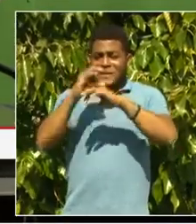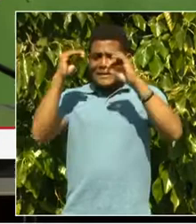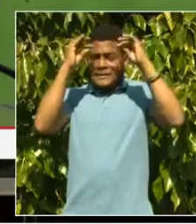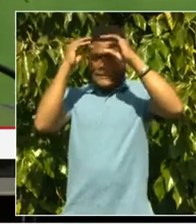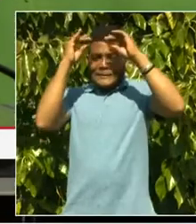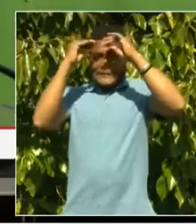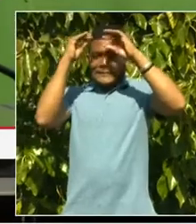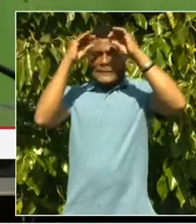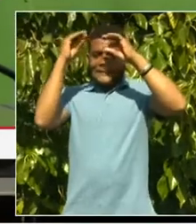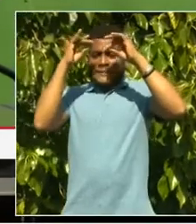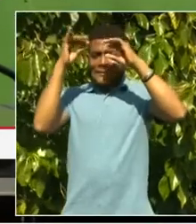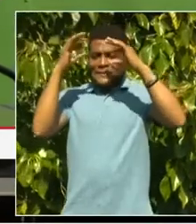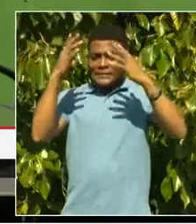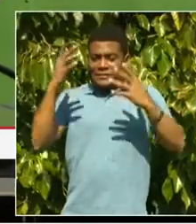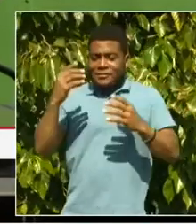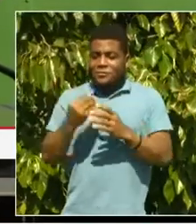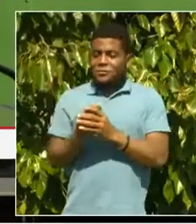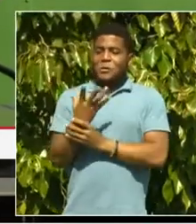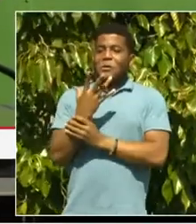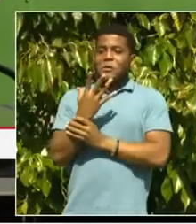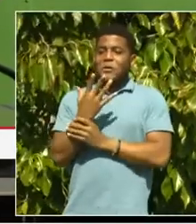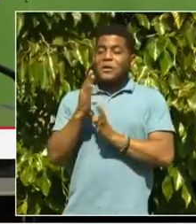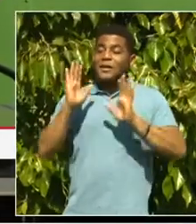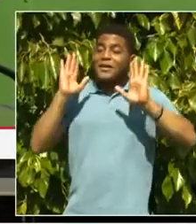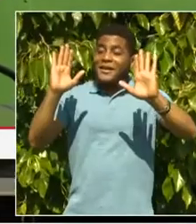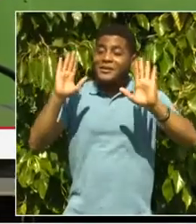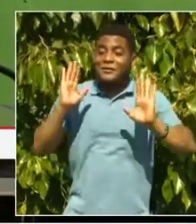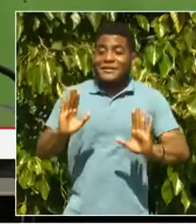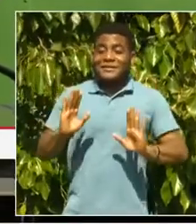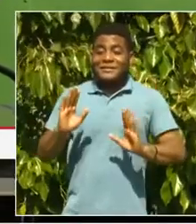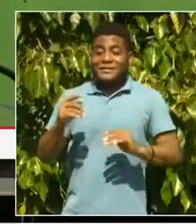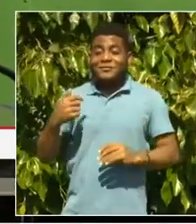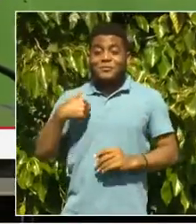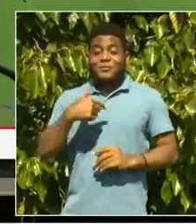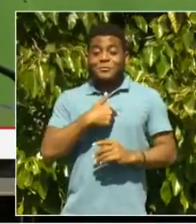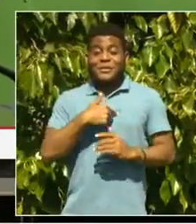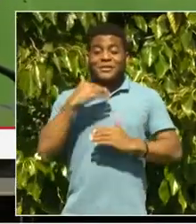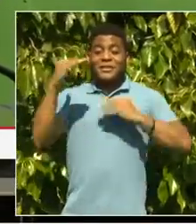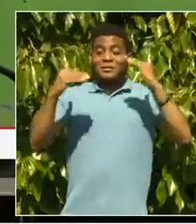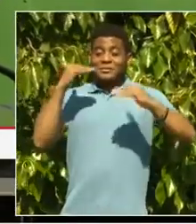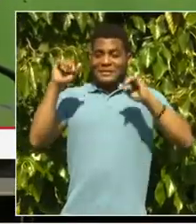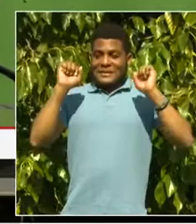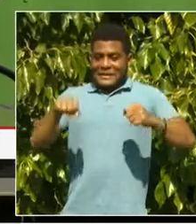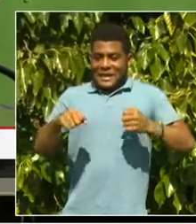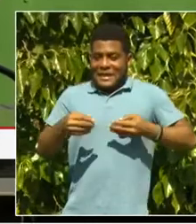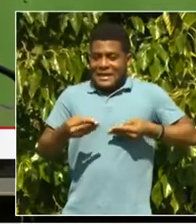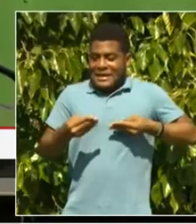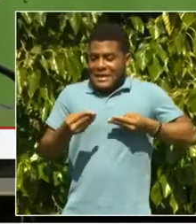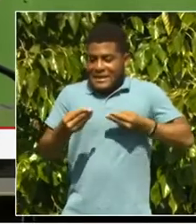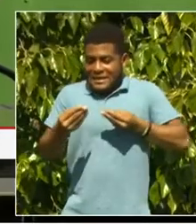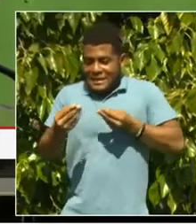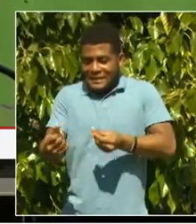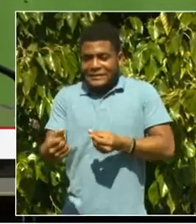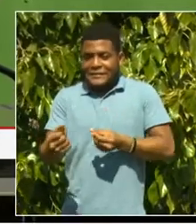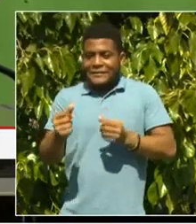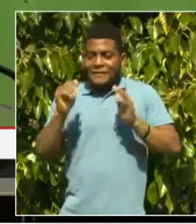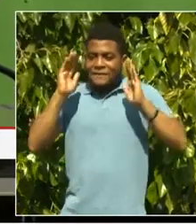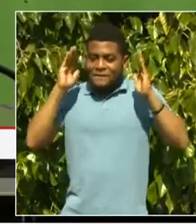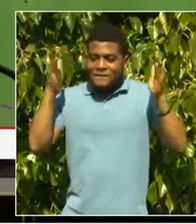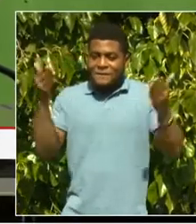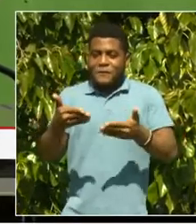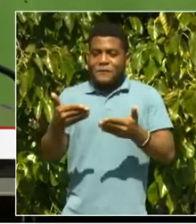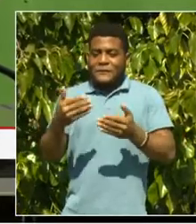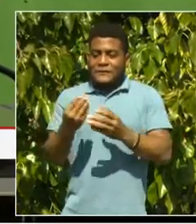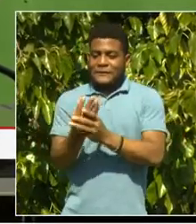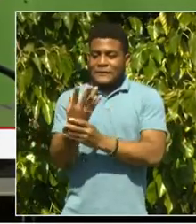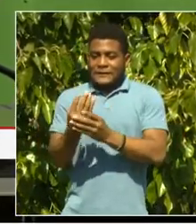who can pour into them, are very focused on what we're pouring into them. And making sure that they